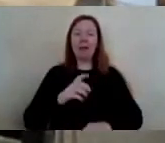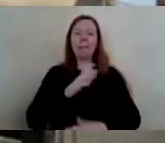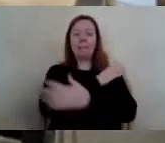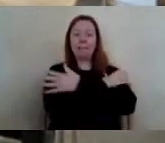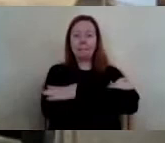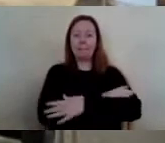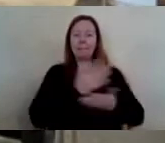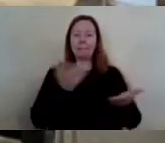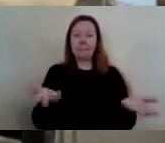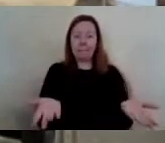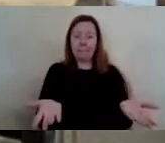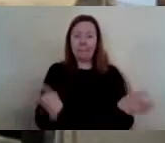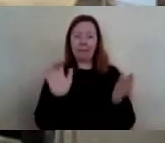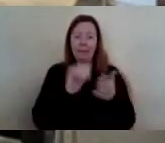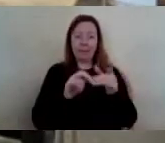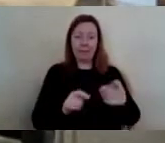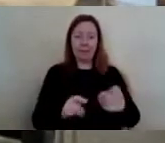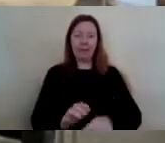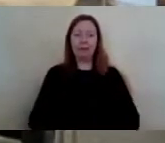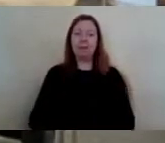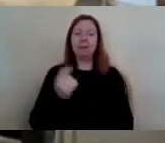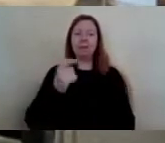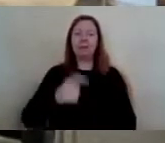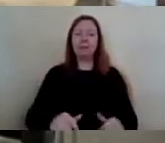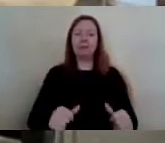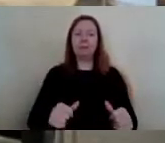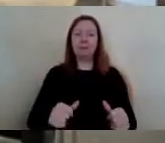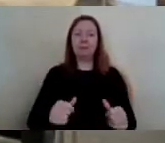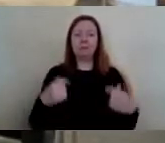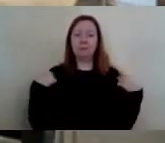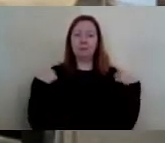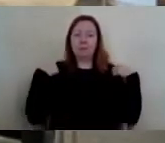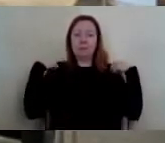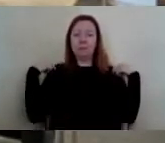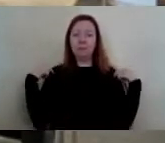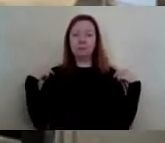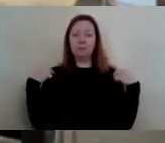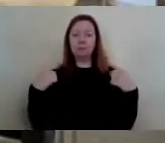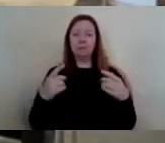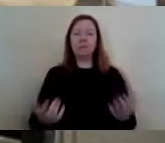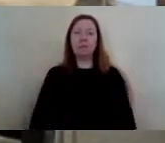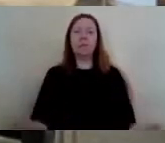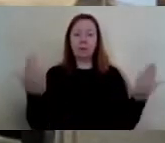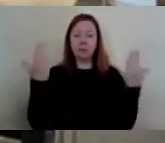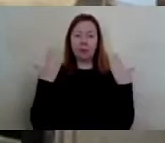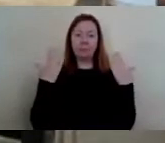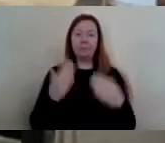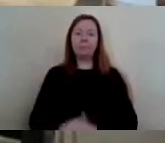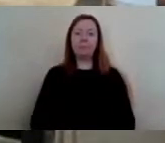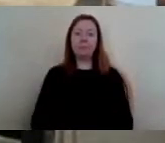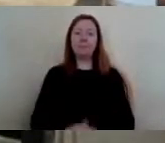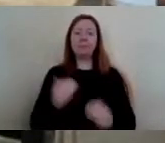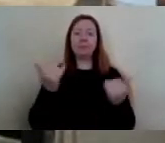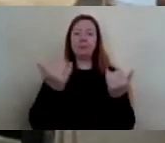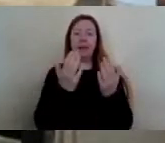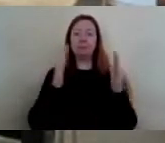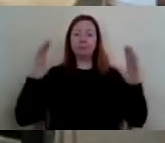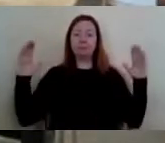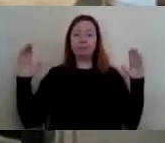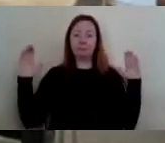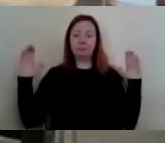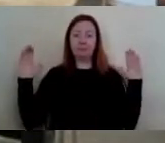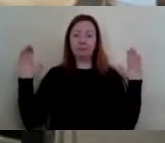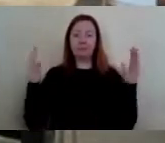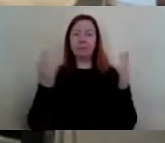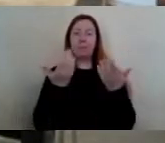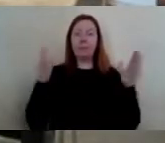place our palms forward this time. We're gonna add a little bit of rotation. Check the posture, bring those palms up. Now I want you to slowly turn